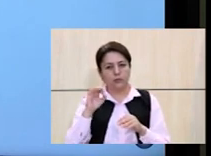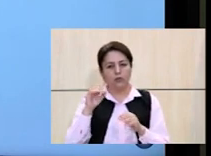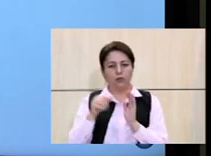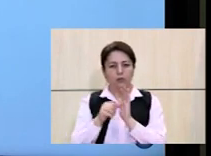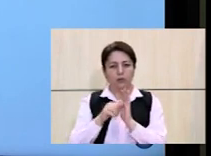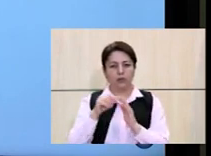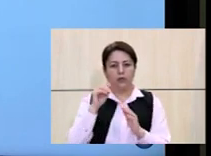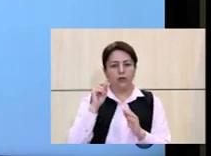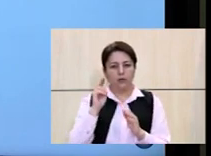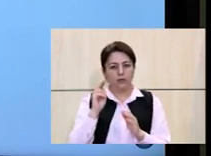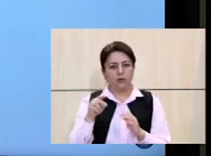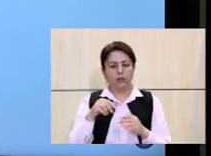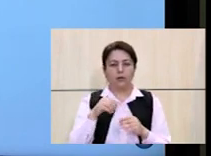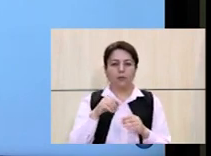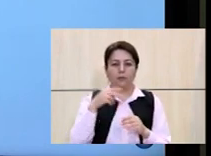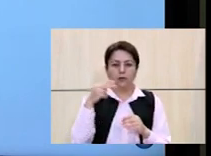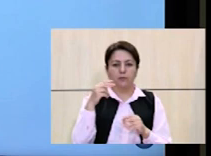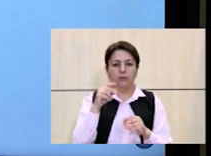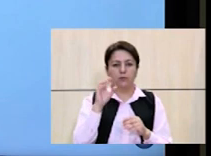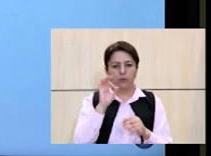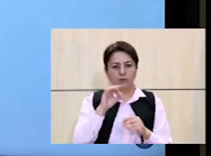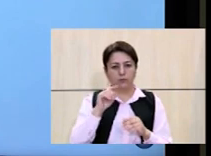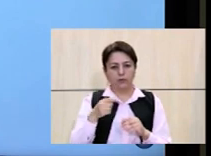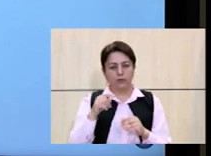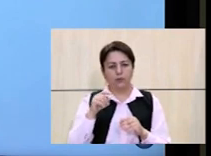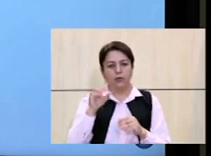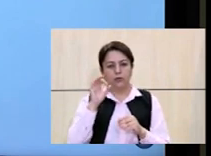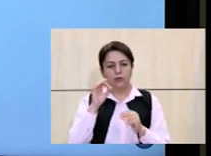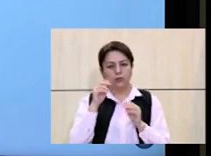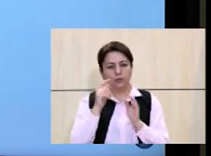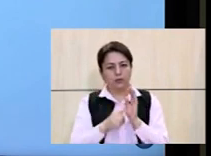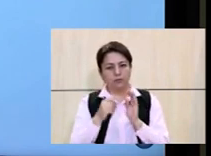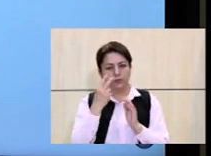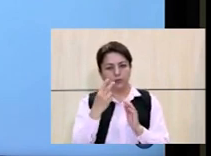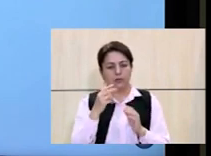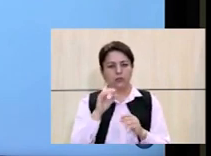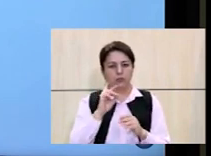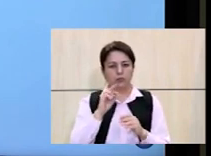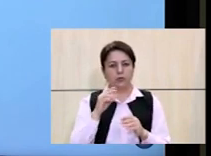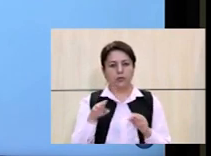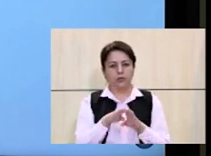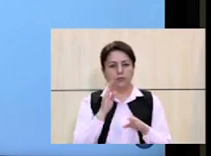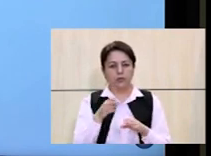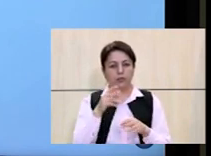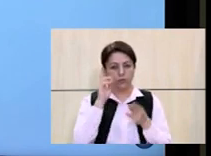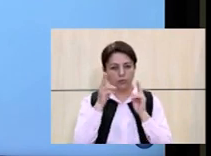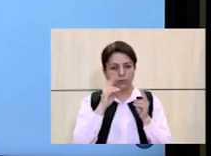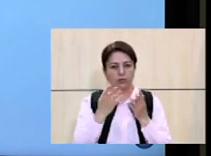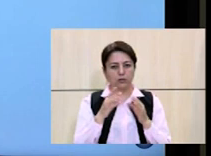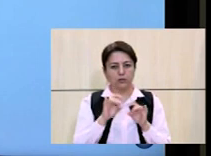ga barobar 0.72 millijoulga teng bo'ladi. Ana endi quyonning kinetik energiyasini